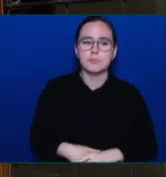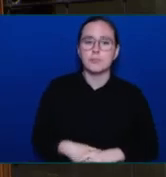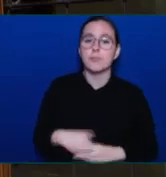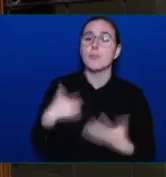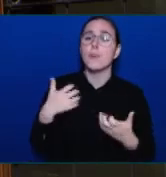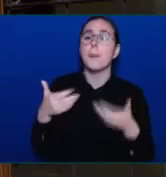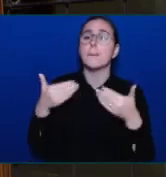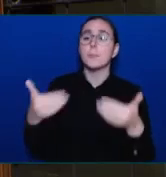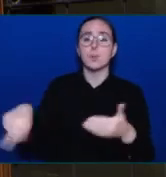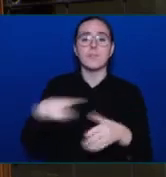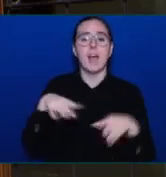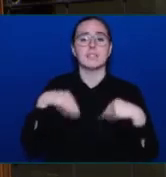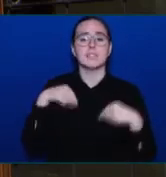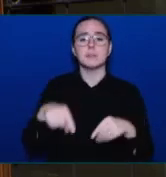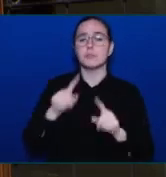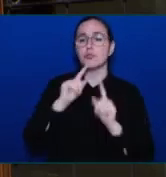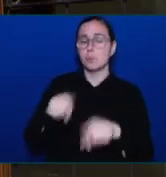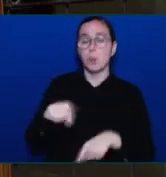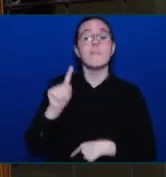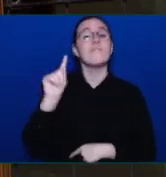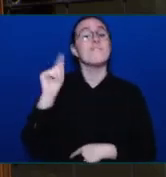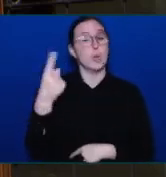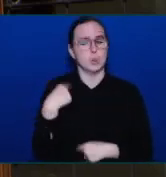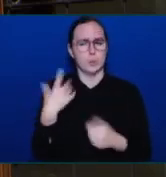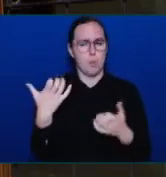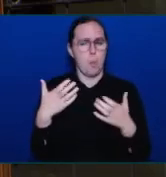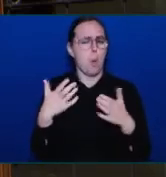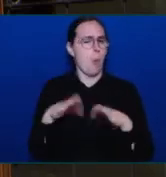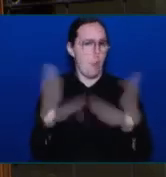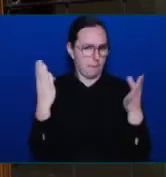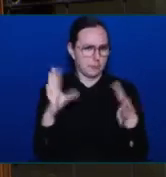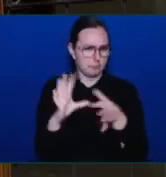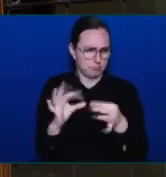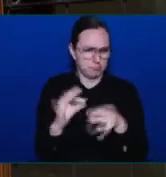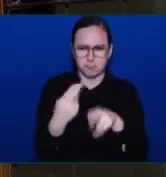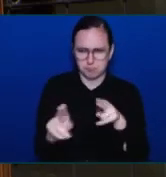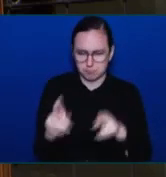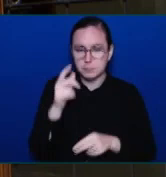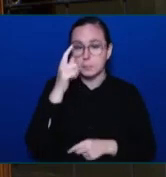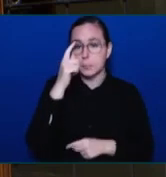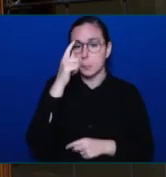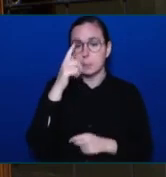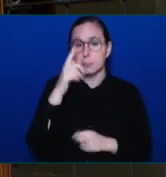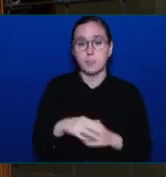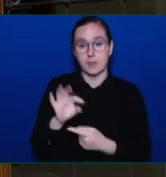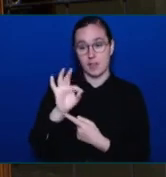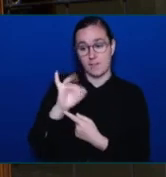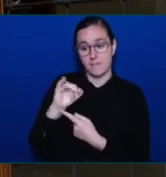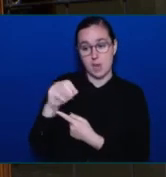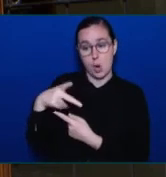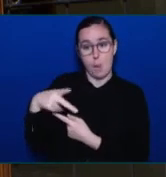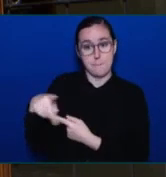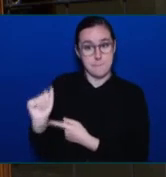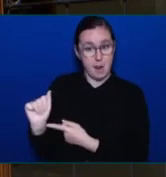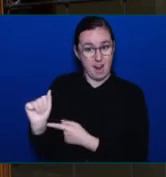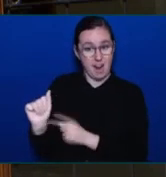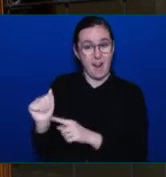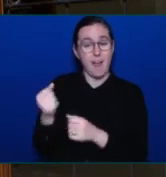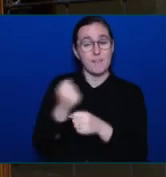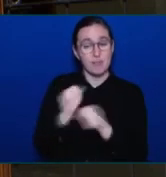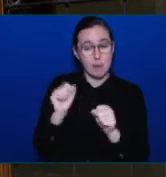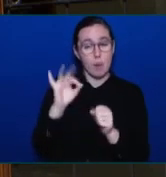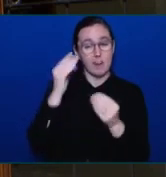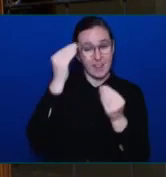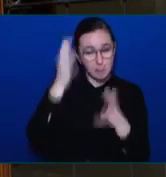comments. The Freedom of Information and Protection of Privacy Act makes public bodies more accountable to the public